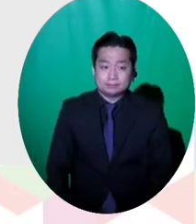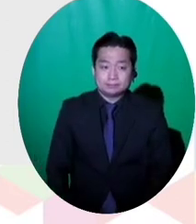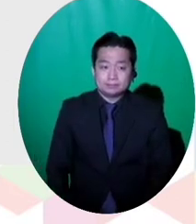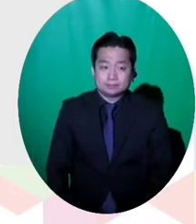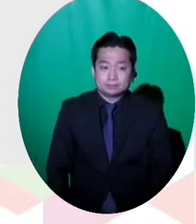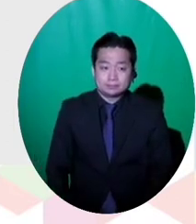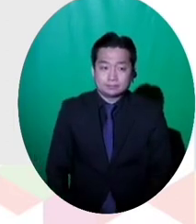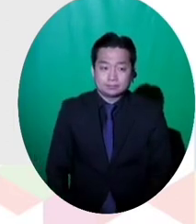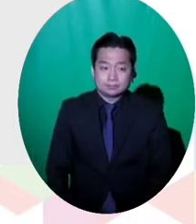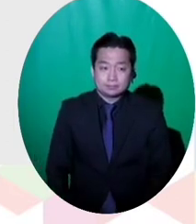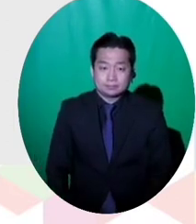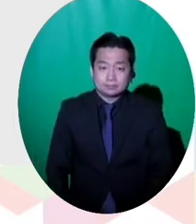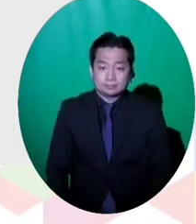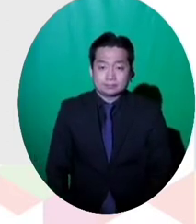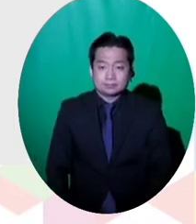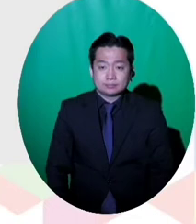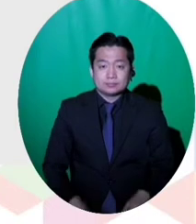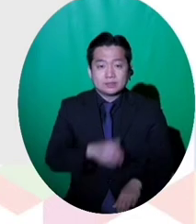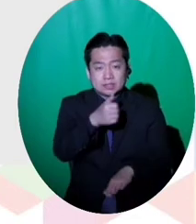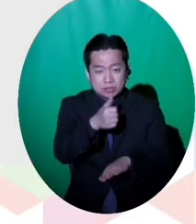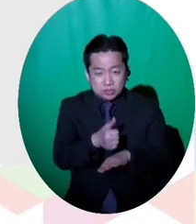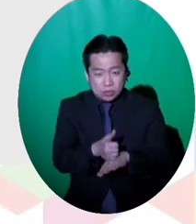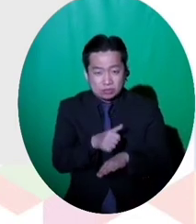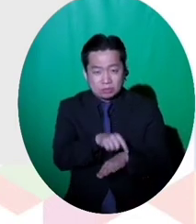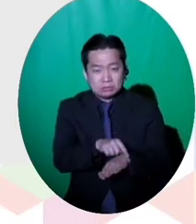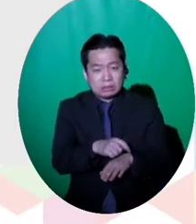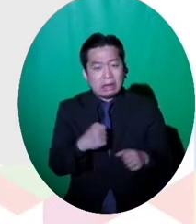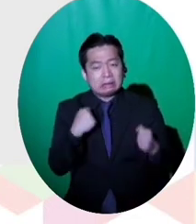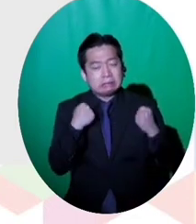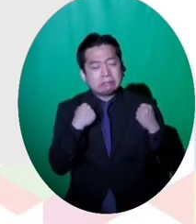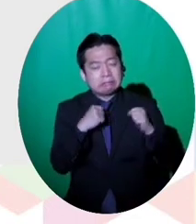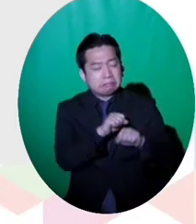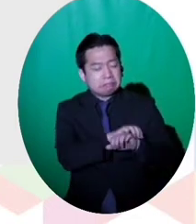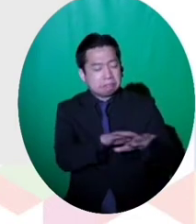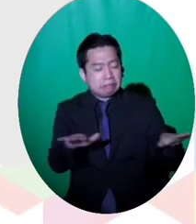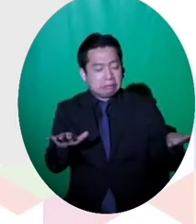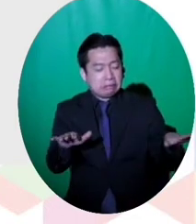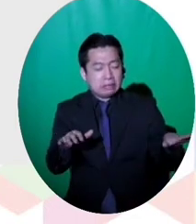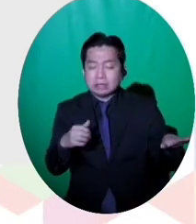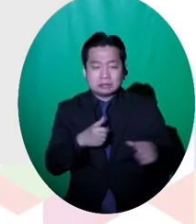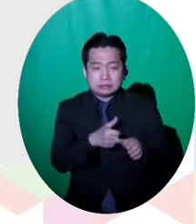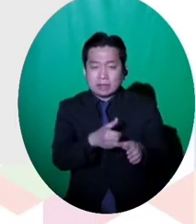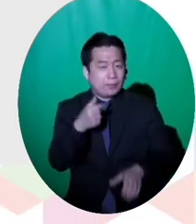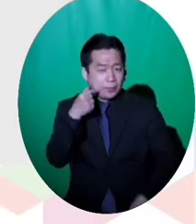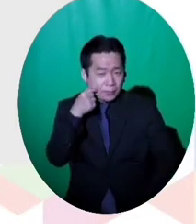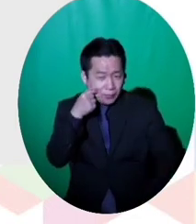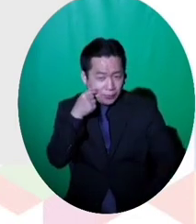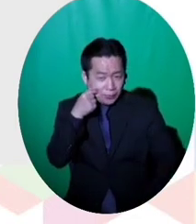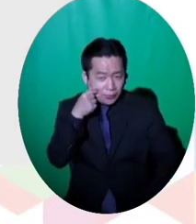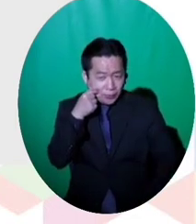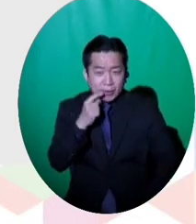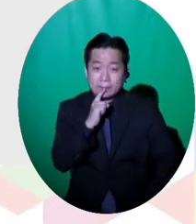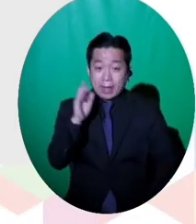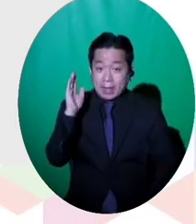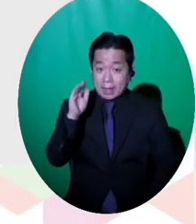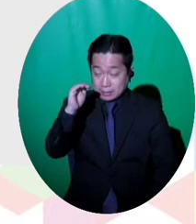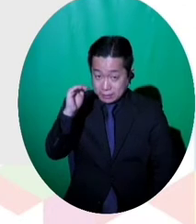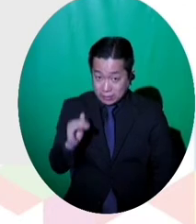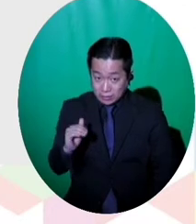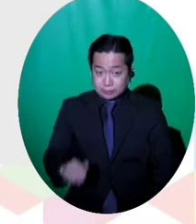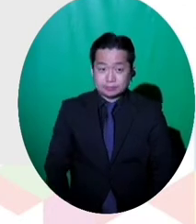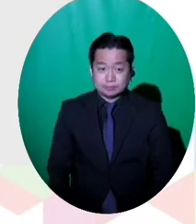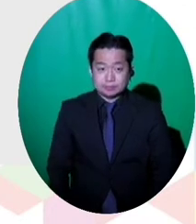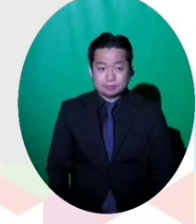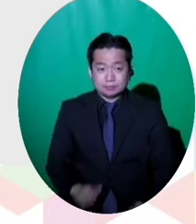way. The work that is most valued is the work that is work that helps what Jeffrey Winters calls